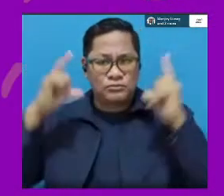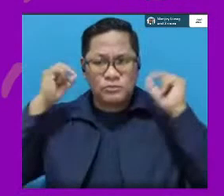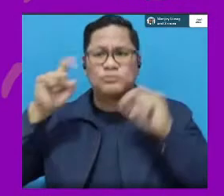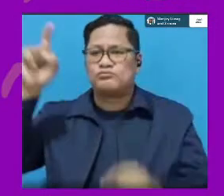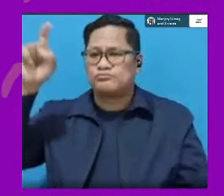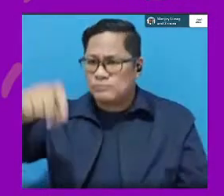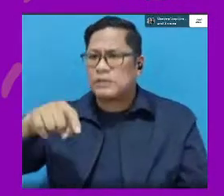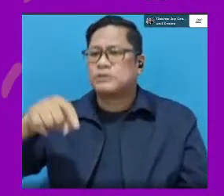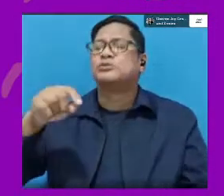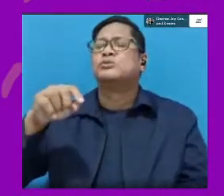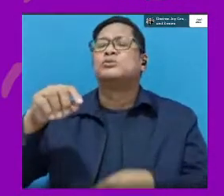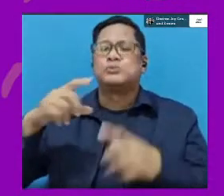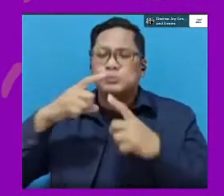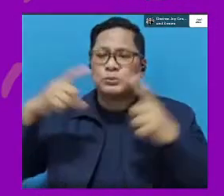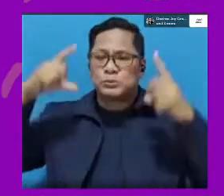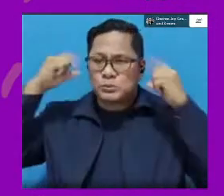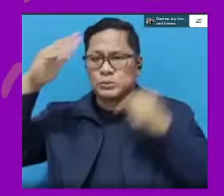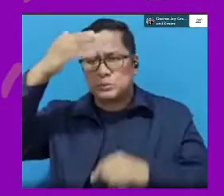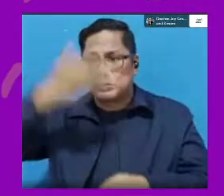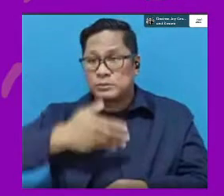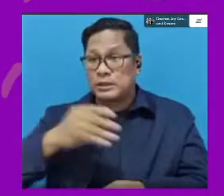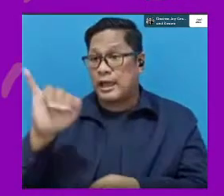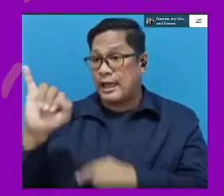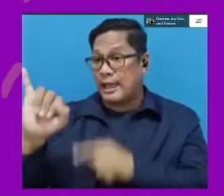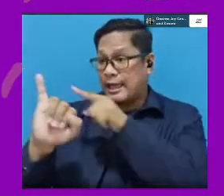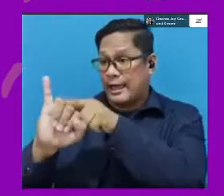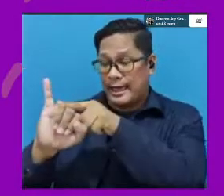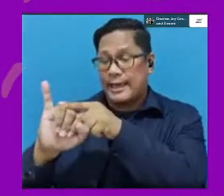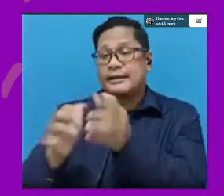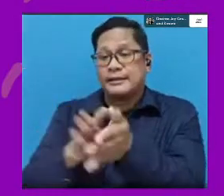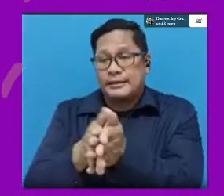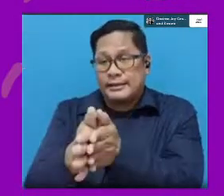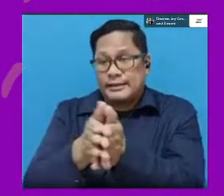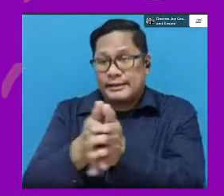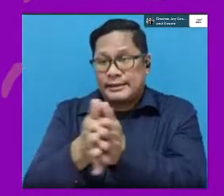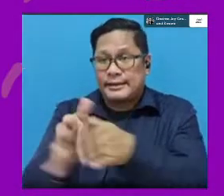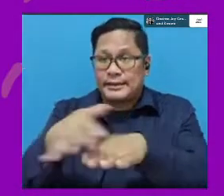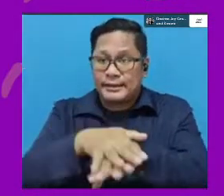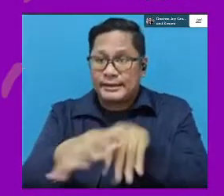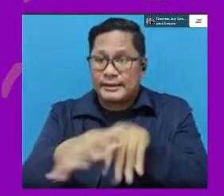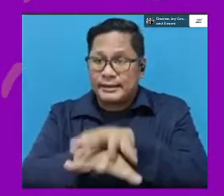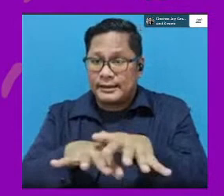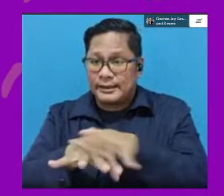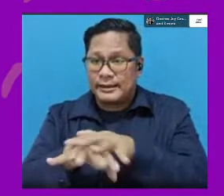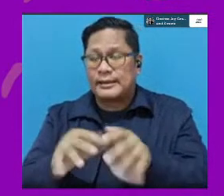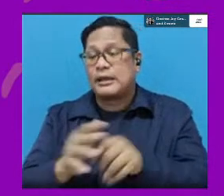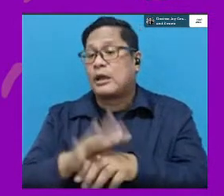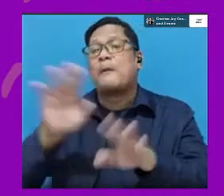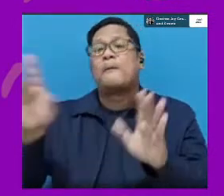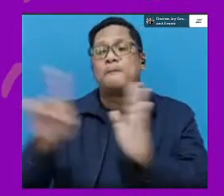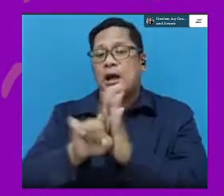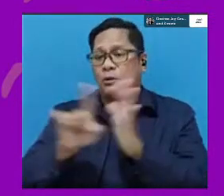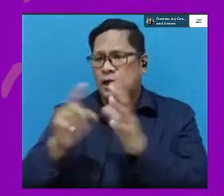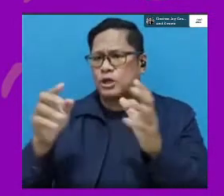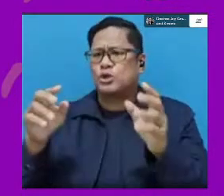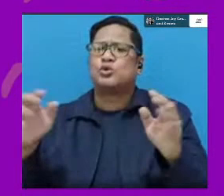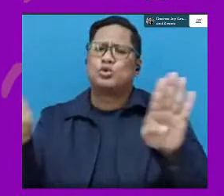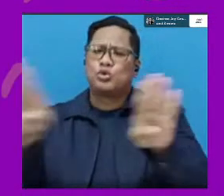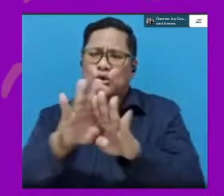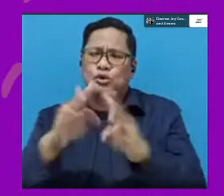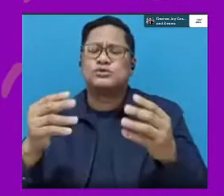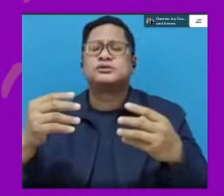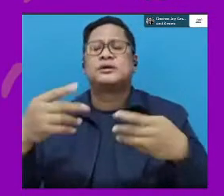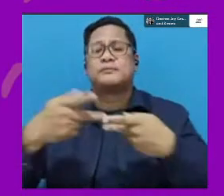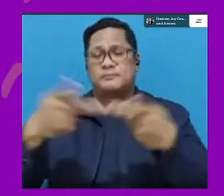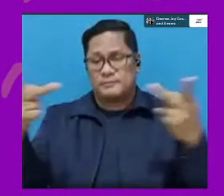mask and face shields. I, isanitize ang kamay at iwasan ang mga kulog na lugar. We need to wash our hands, sanitize